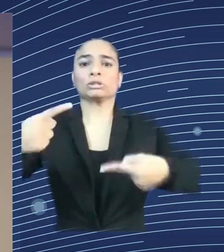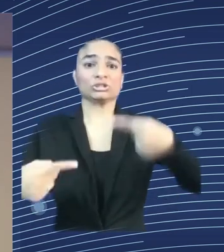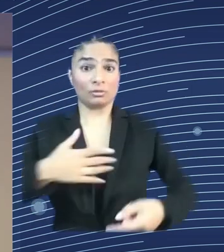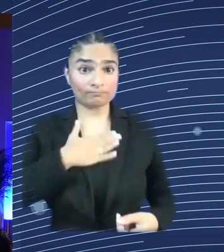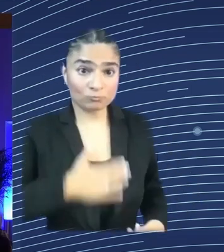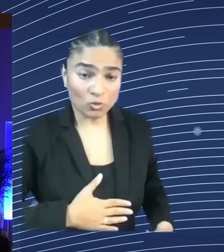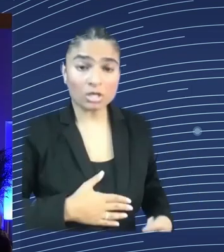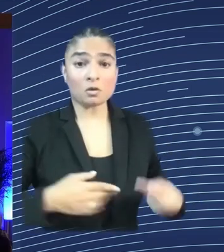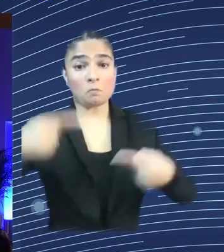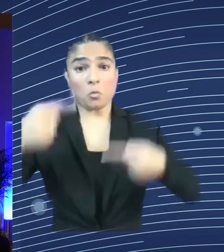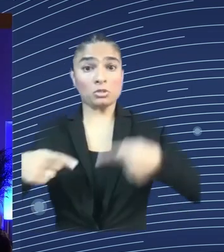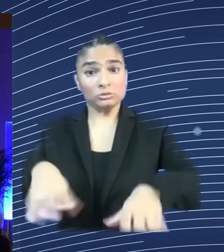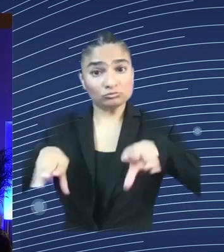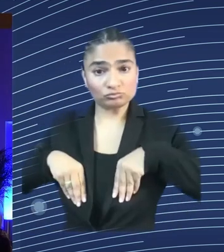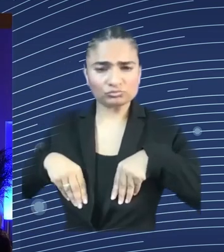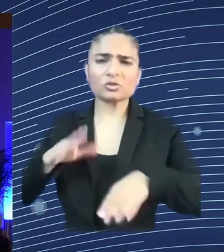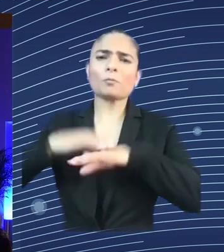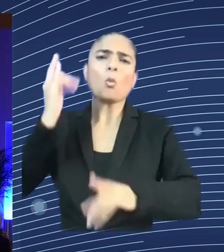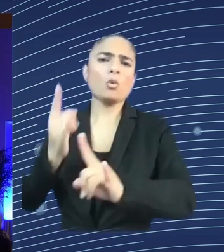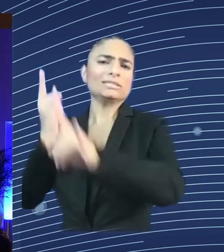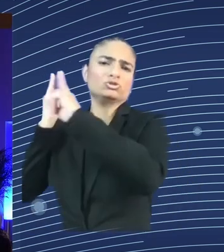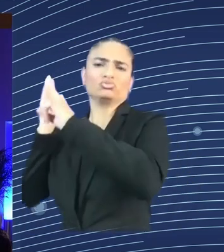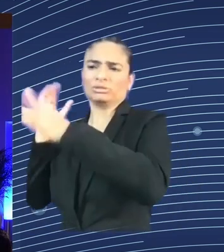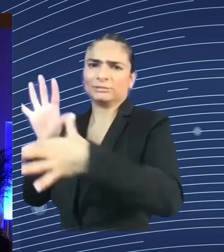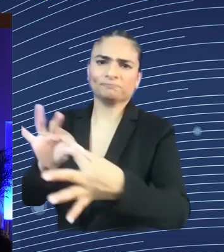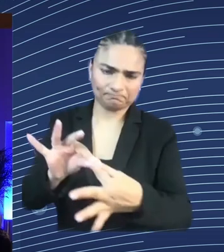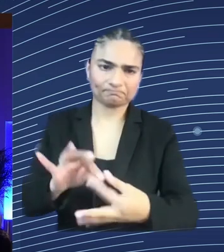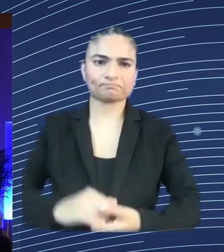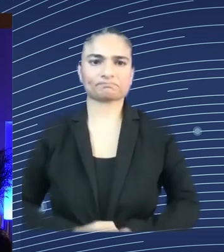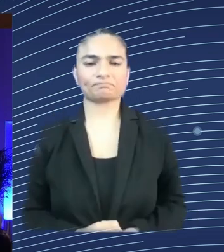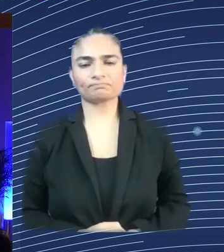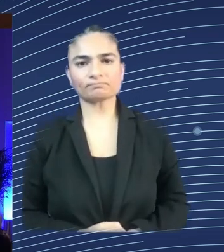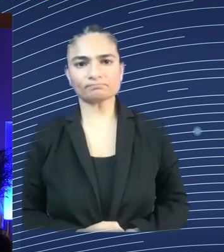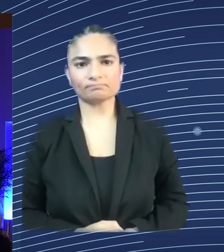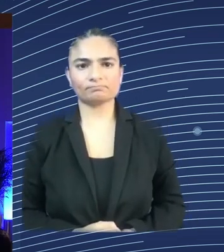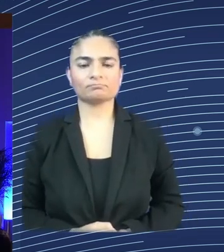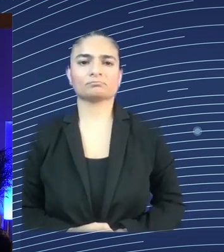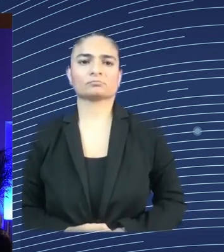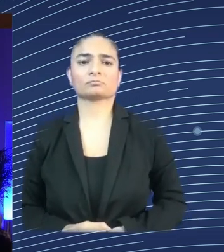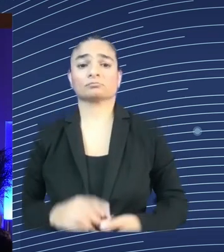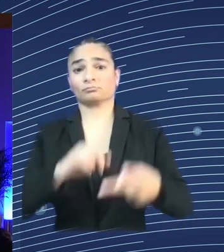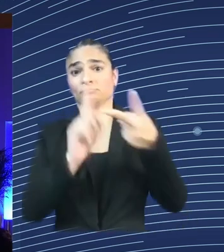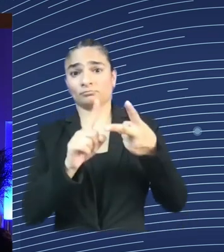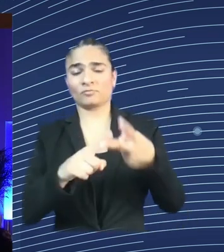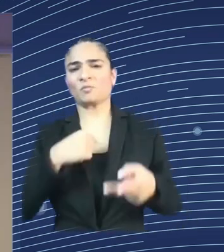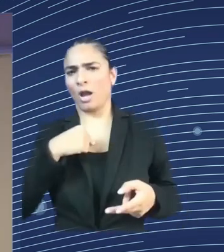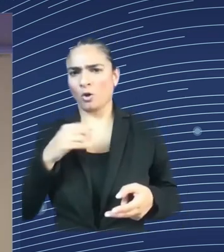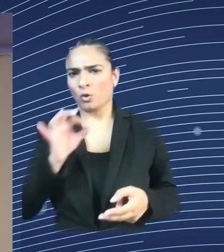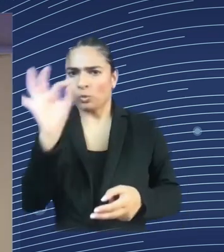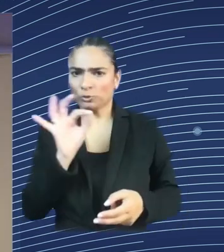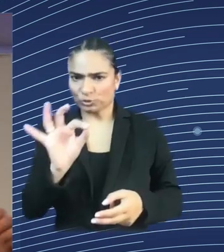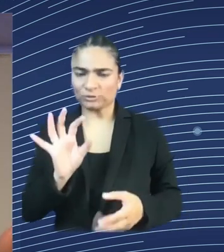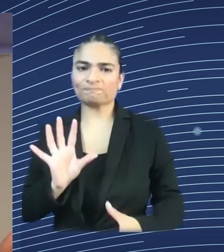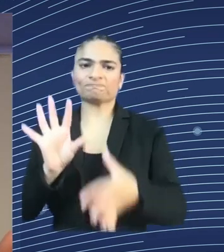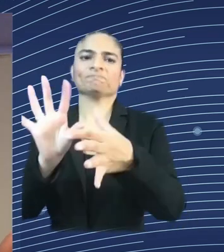follow-up question, so thanks for that. I'll turn to Slido and then back to the room. I have 4 votes, even though I feel that we already